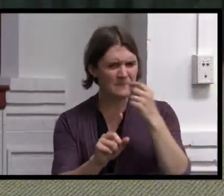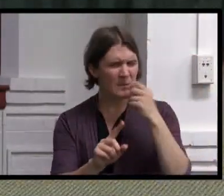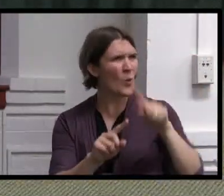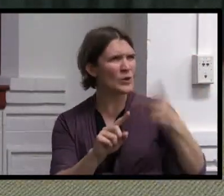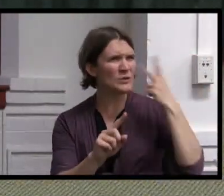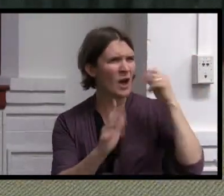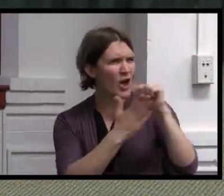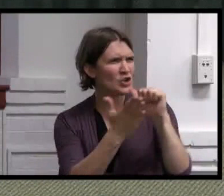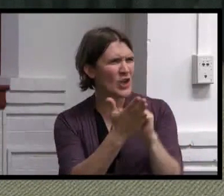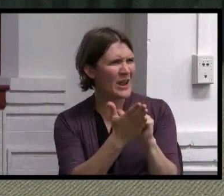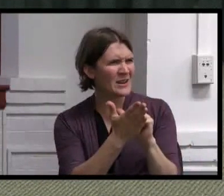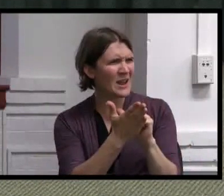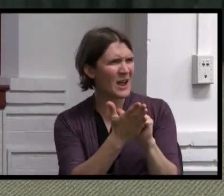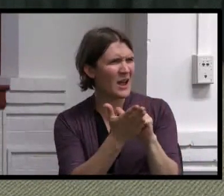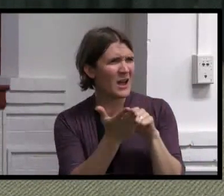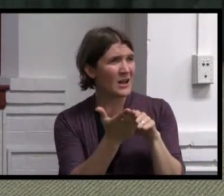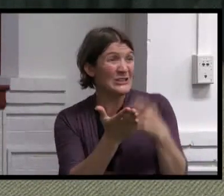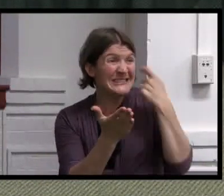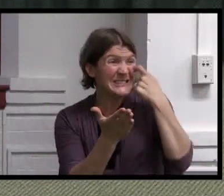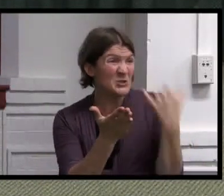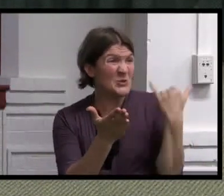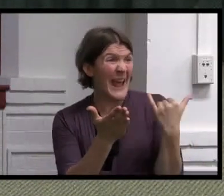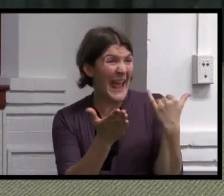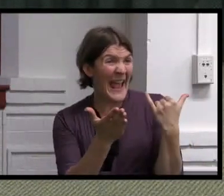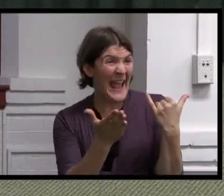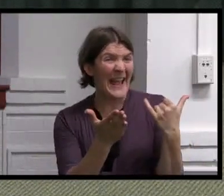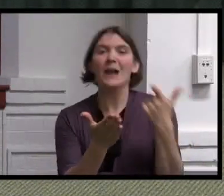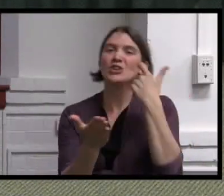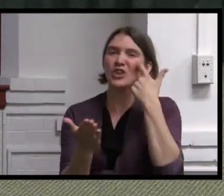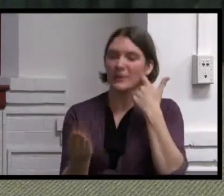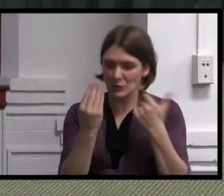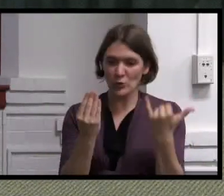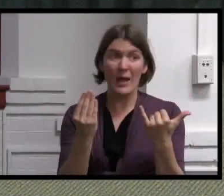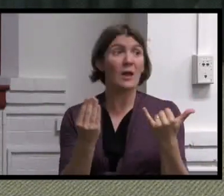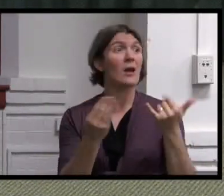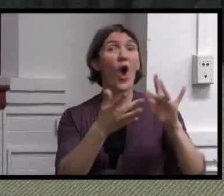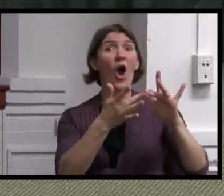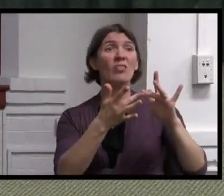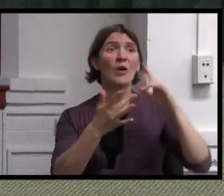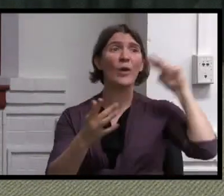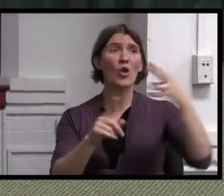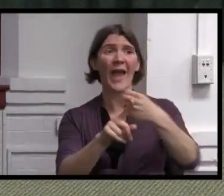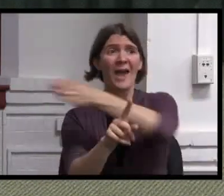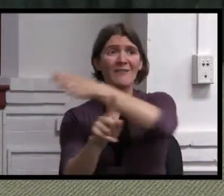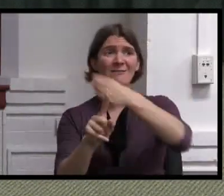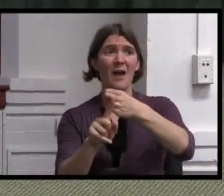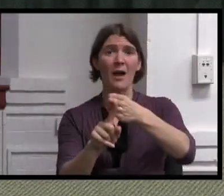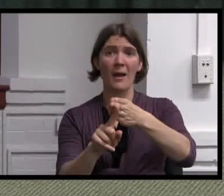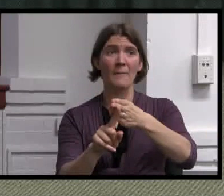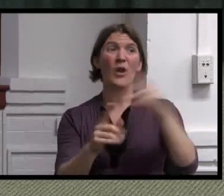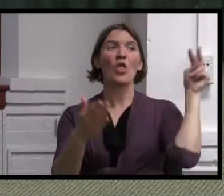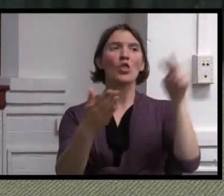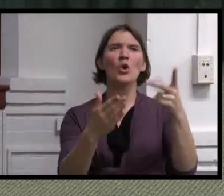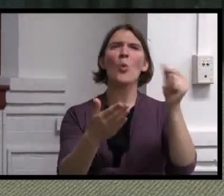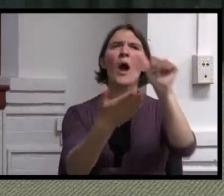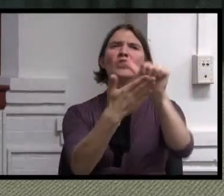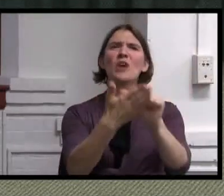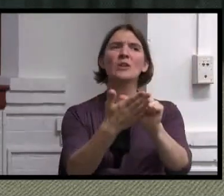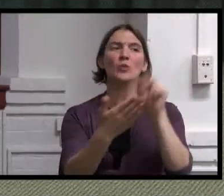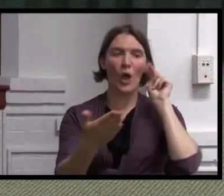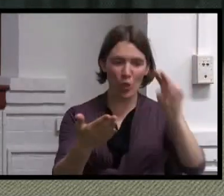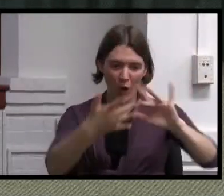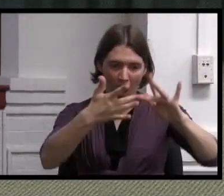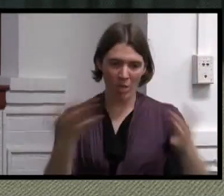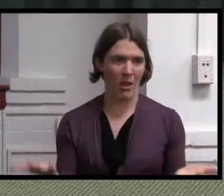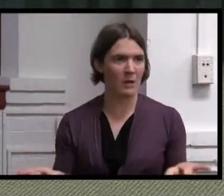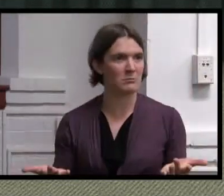agenda for the meeting, did you just get it today? I just got it today. Okay, so it's online. I mean, you can always check ahead of time,